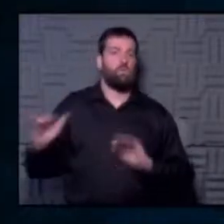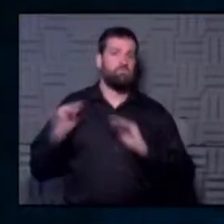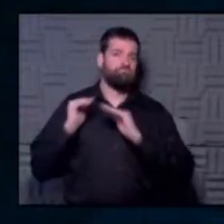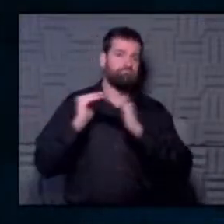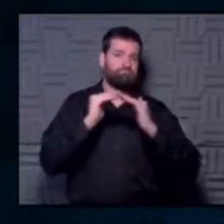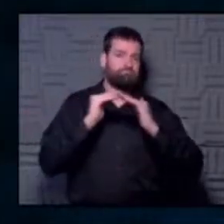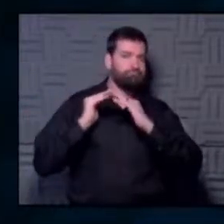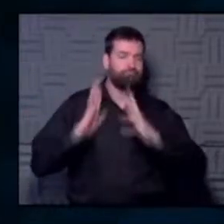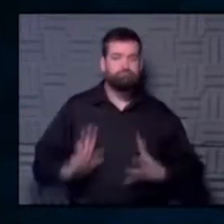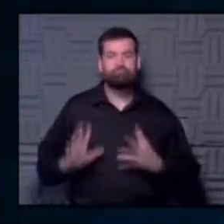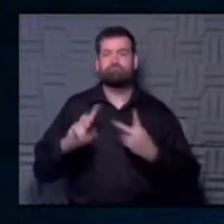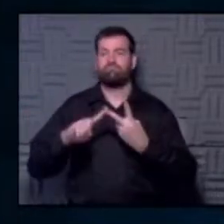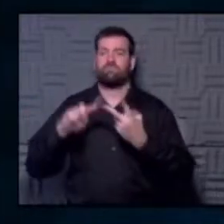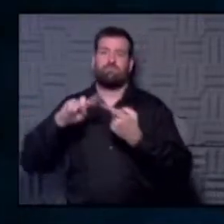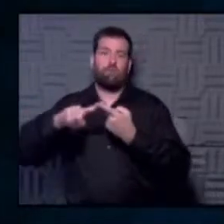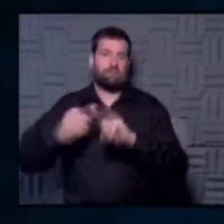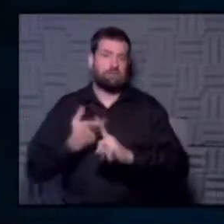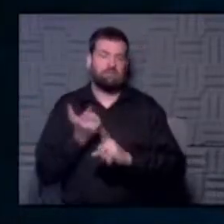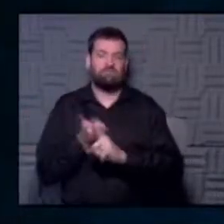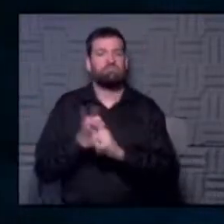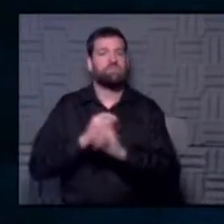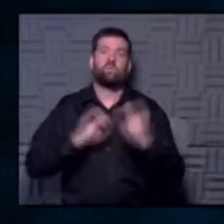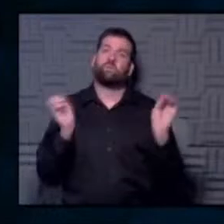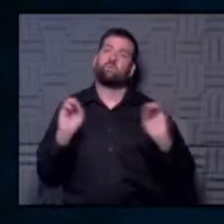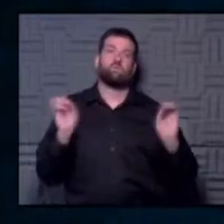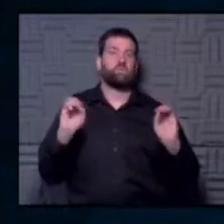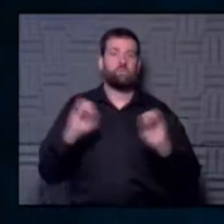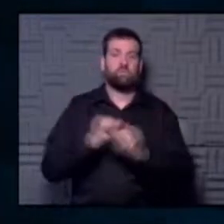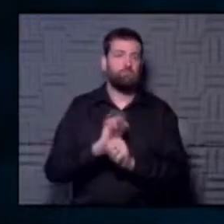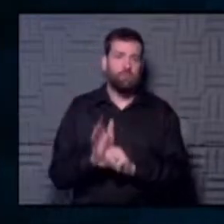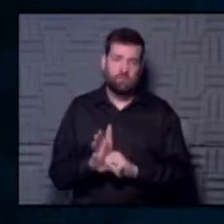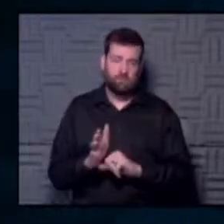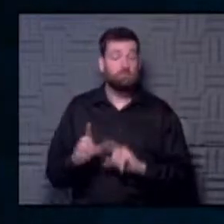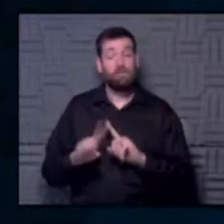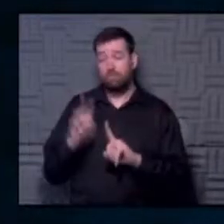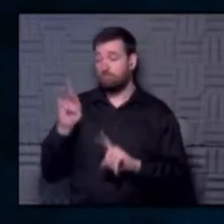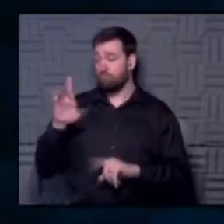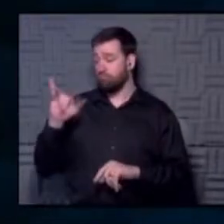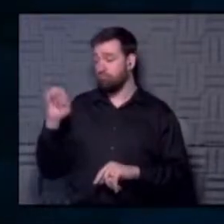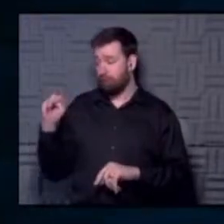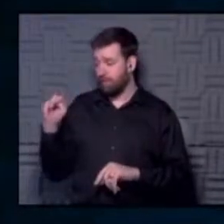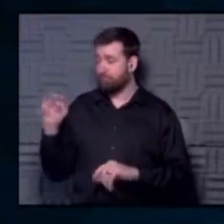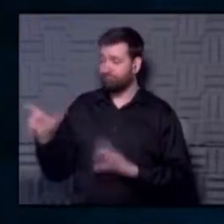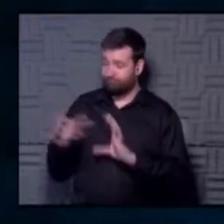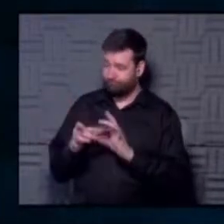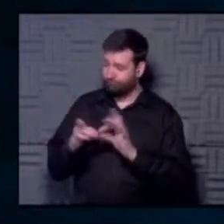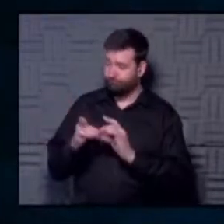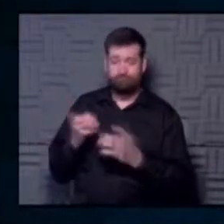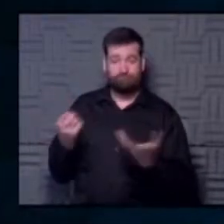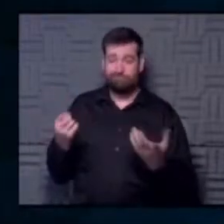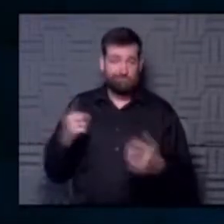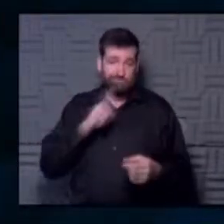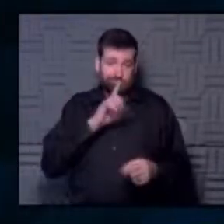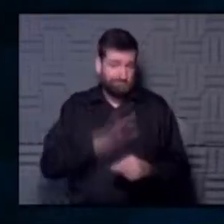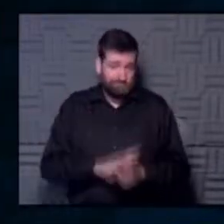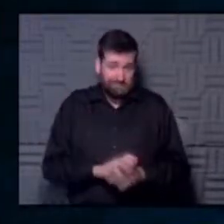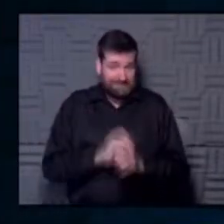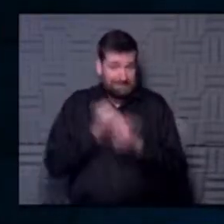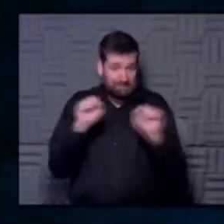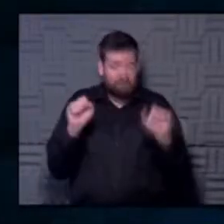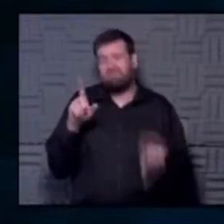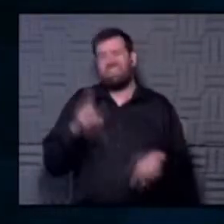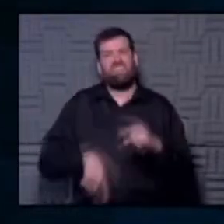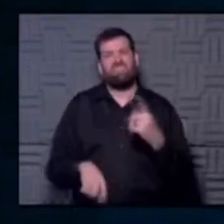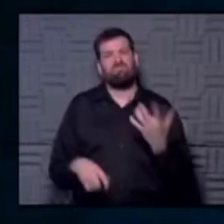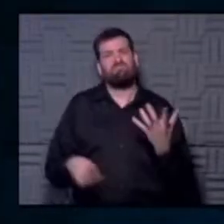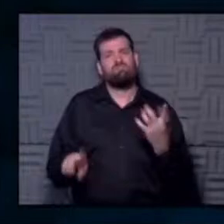friends aren't, in fact, carrying COVID. But Brian said it can't guarantee safety, but it